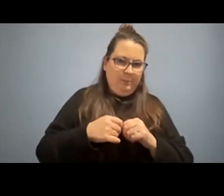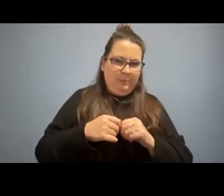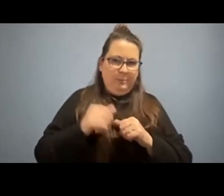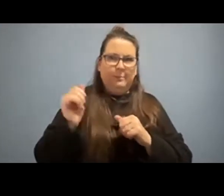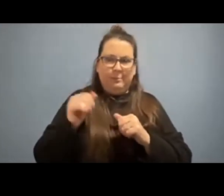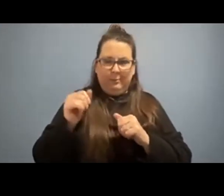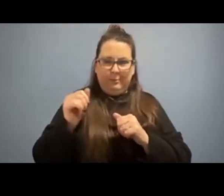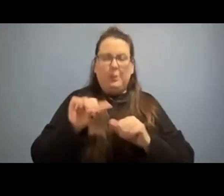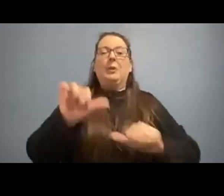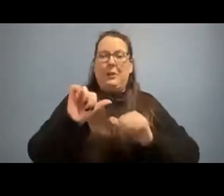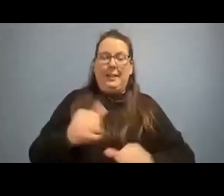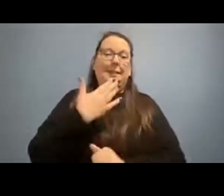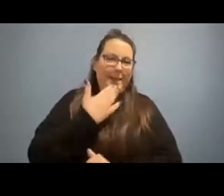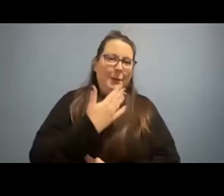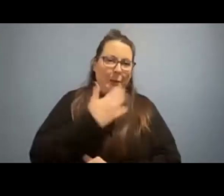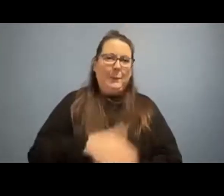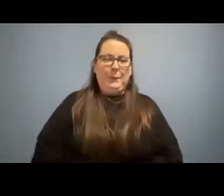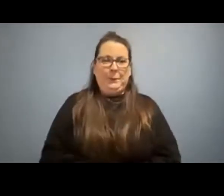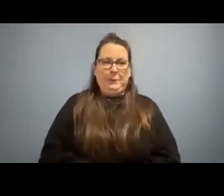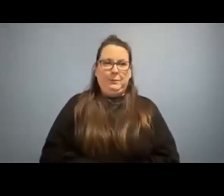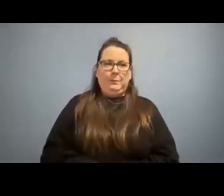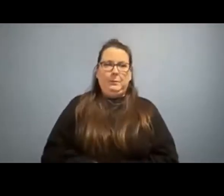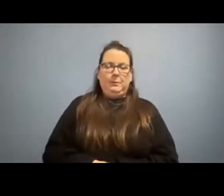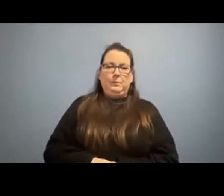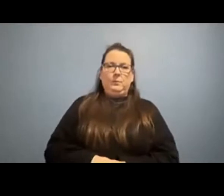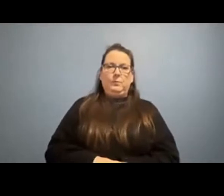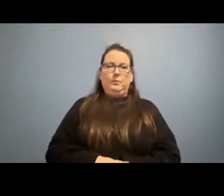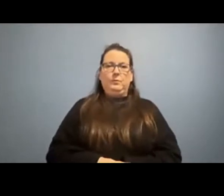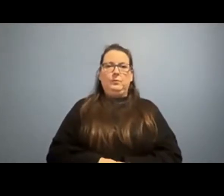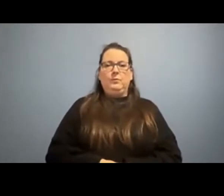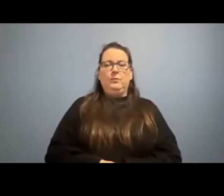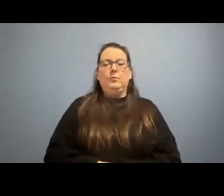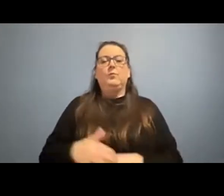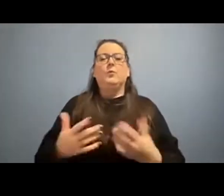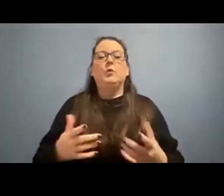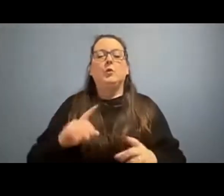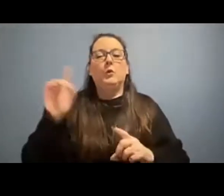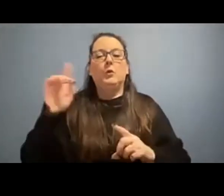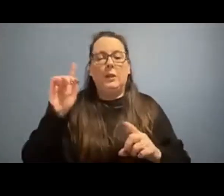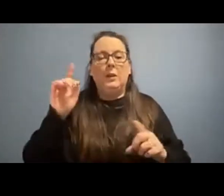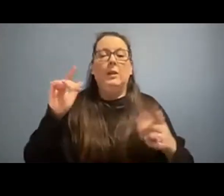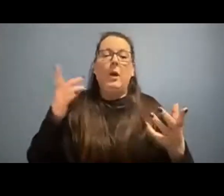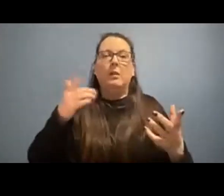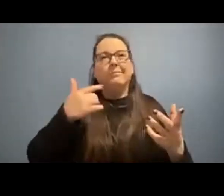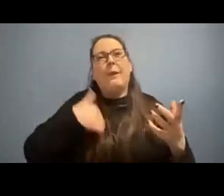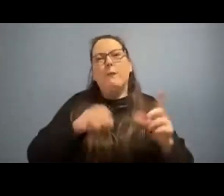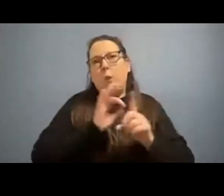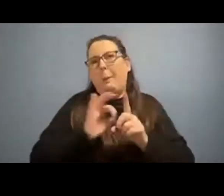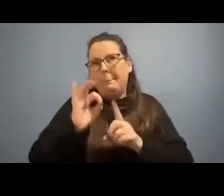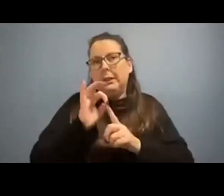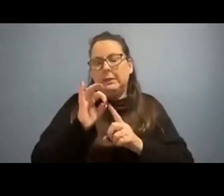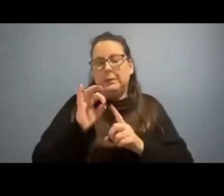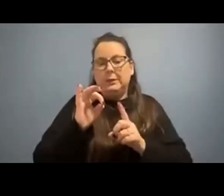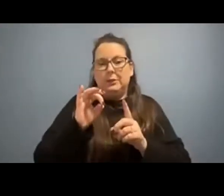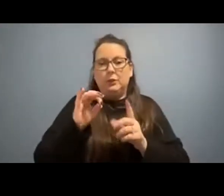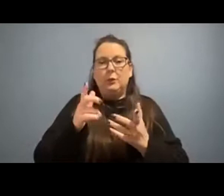Great, thank you so much. Okay. Apologies. Cool. So while that comes on, I might just give a couple of little updates, and then the slide will sort of